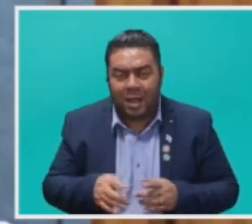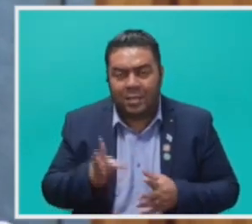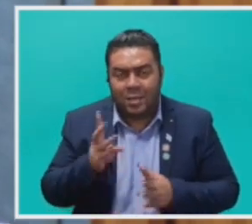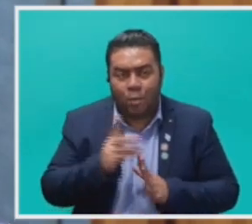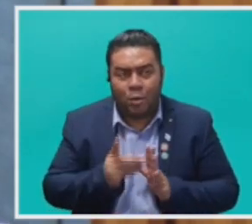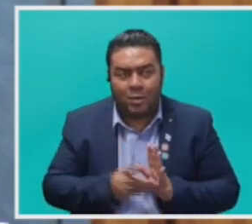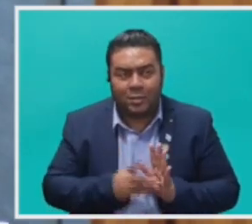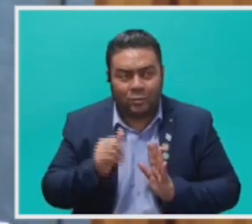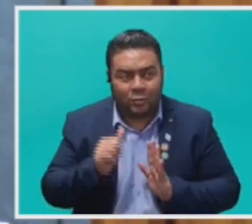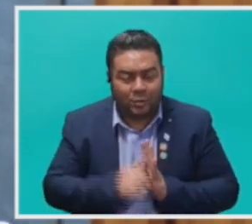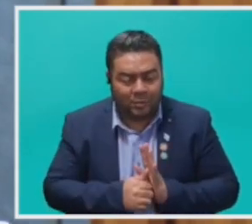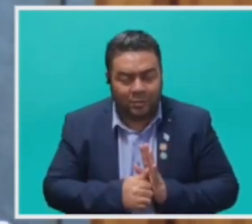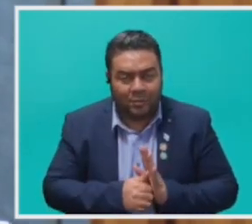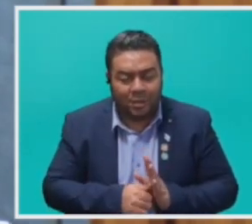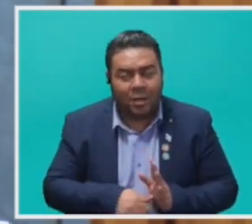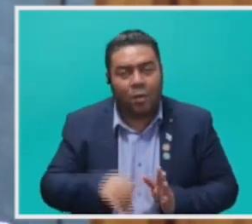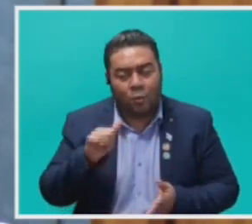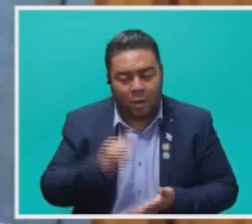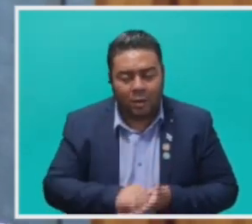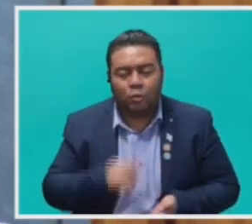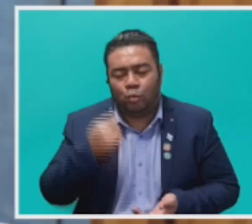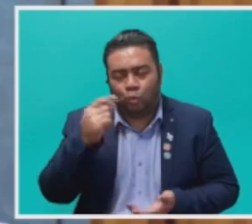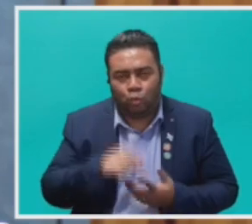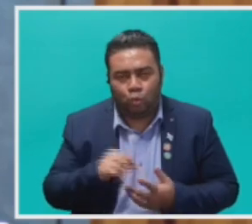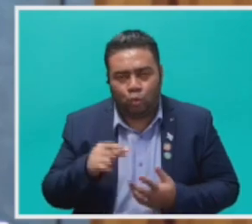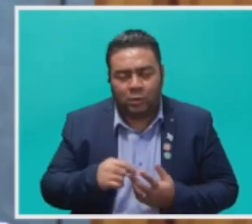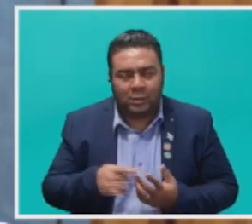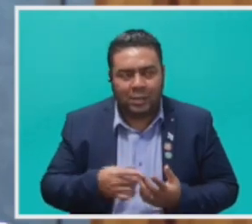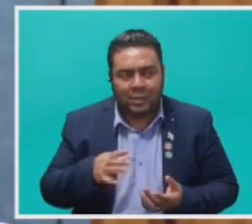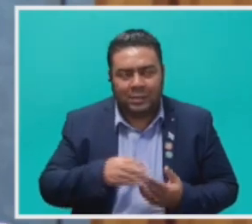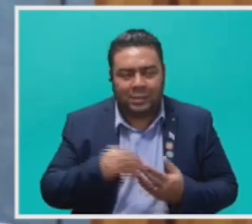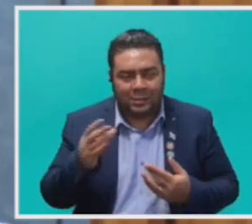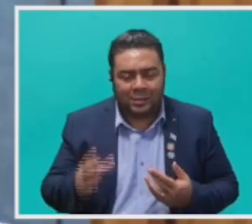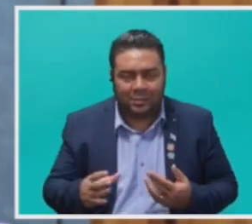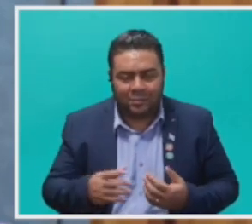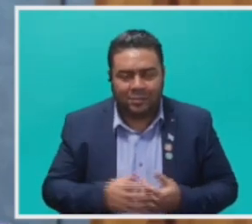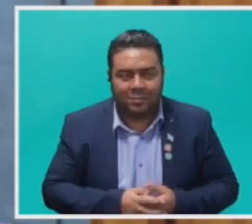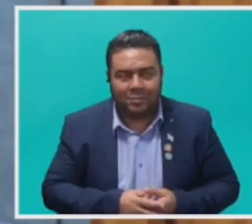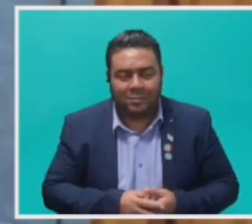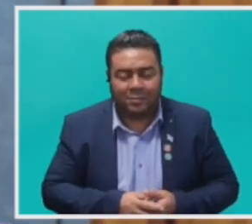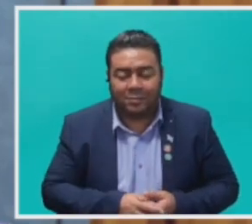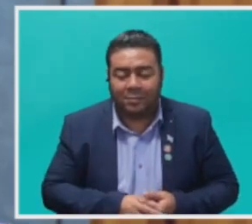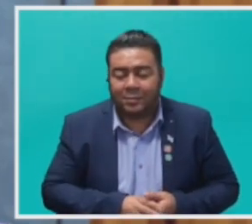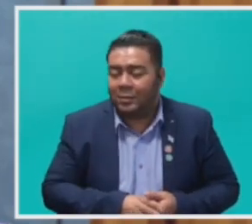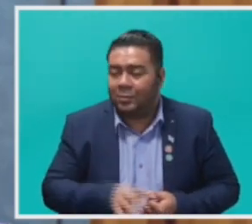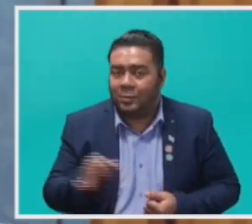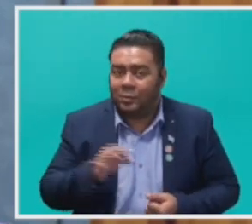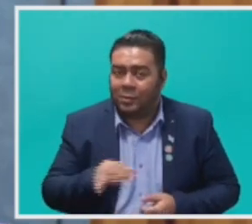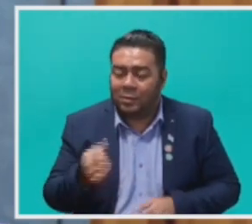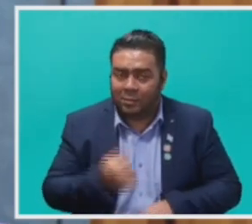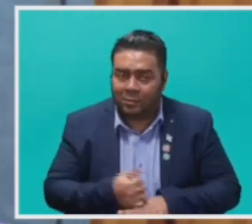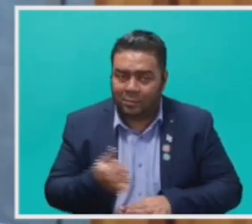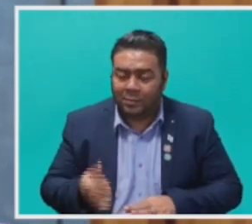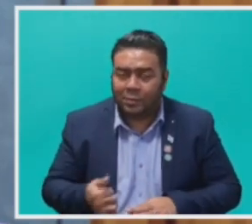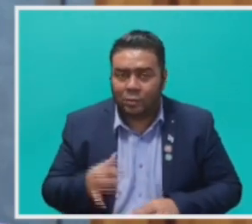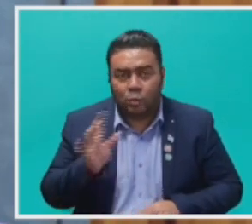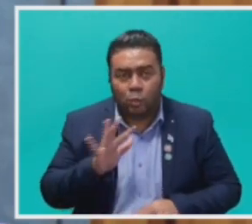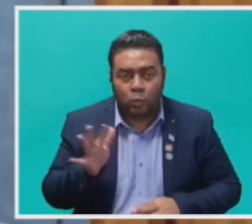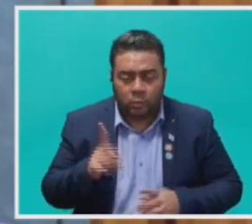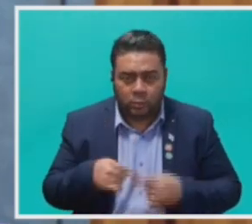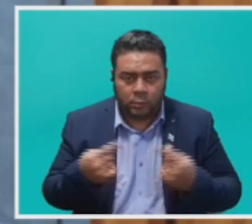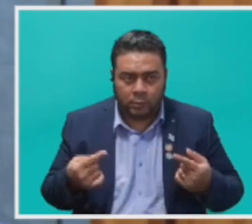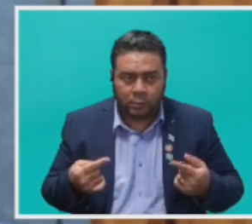rights, the right to choose their leaders. And Mr. Speaker, sir, whether we are in the government or